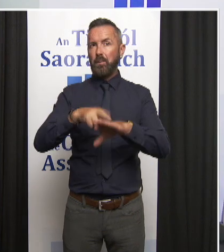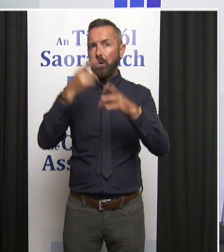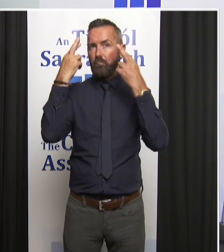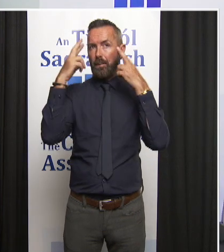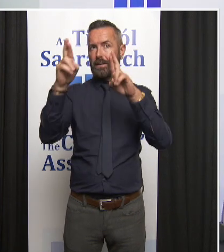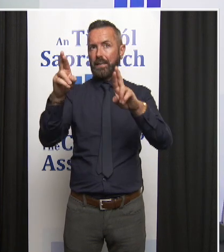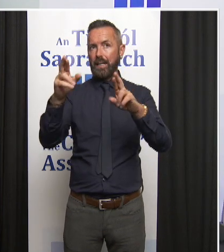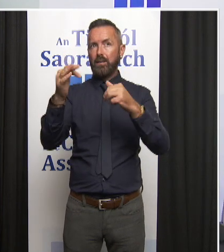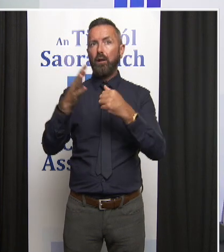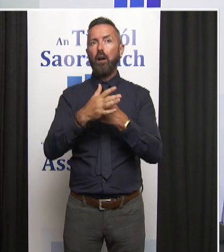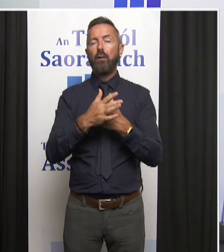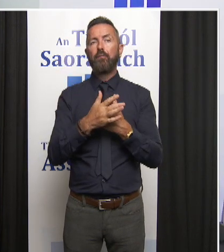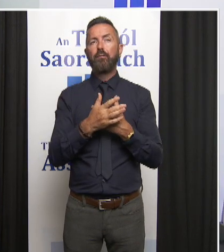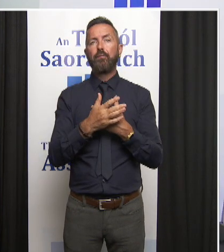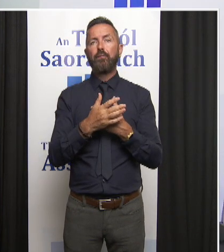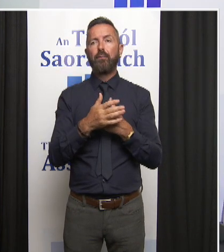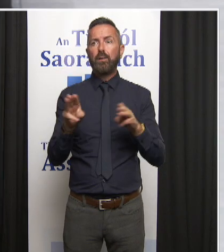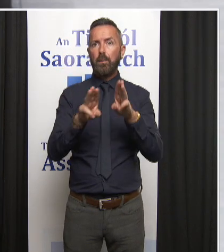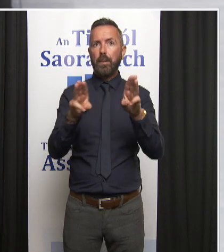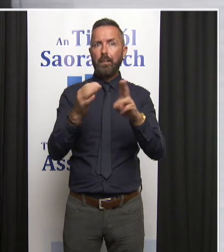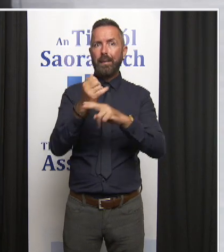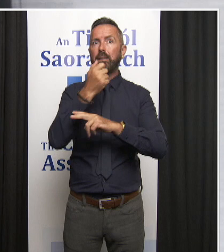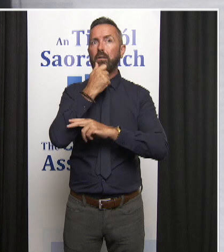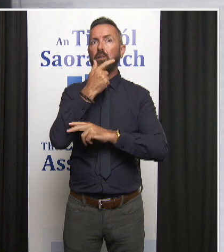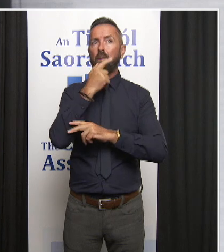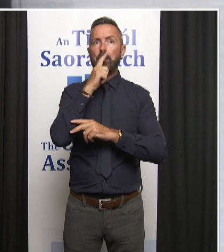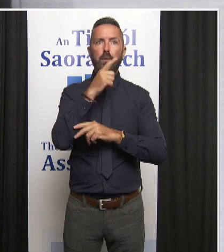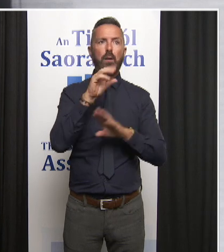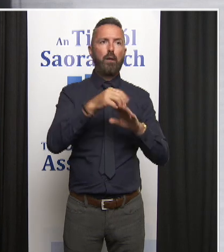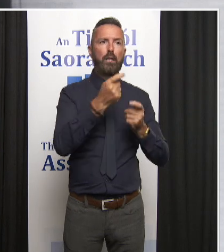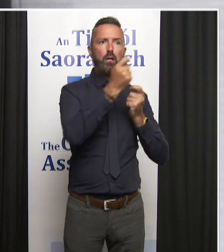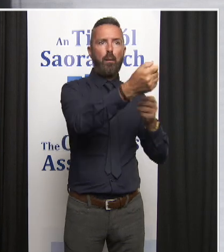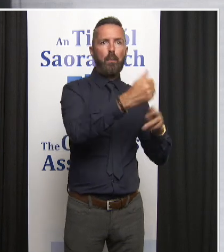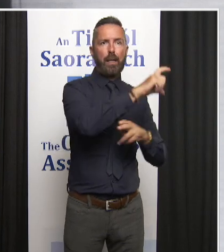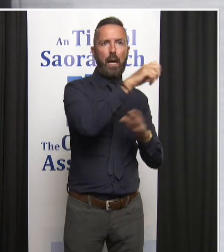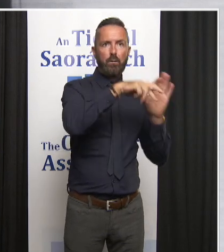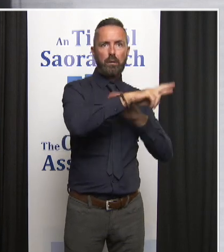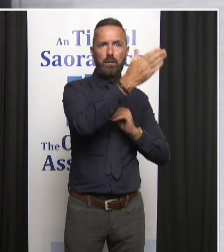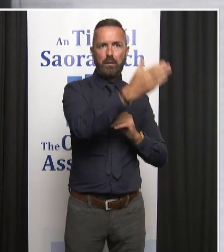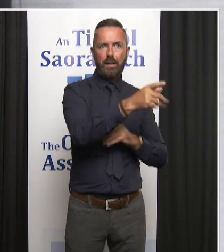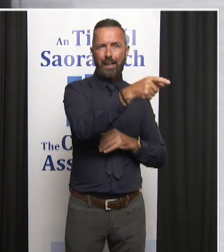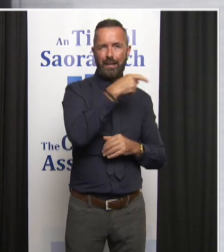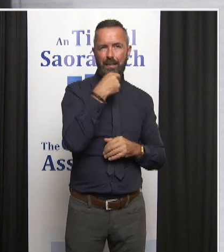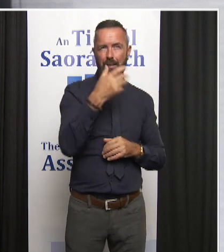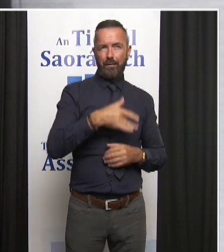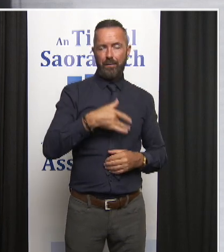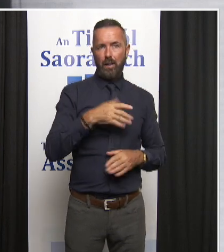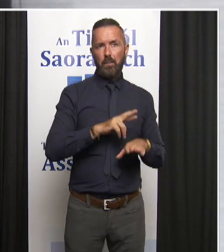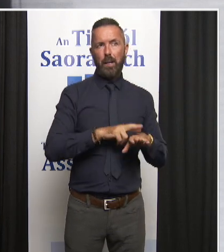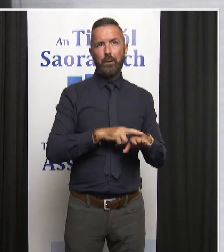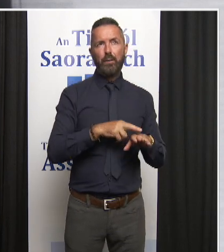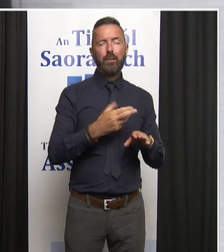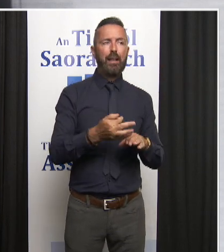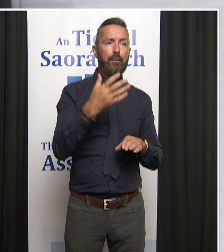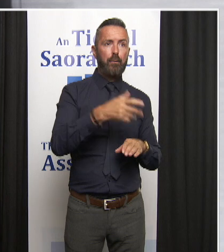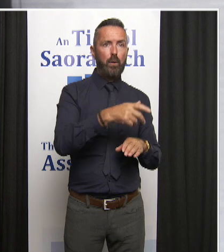and for the people of Dublin, whereas on the nominated by councillor side, the discussion was more around how if